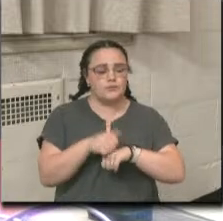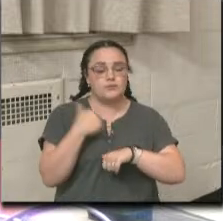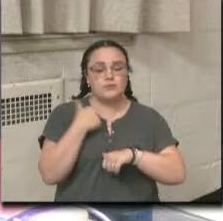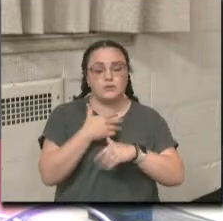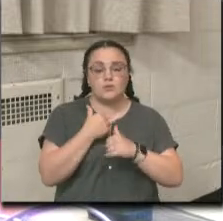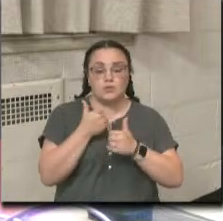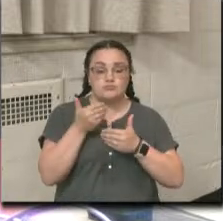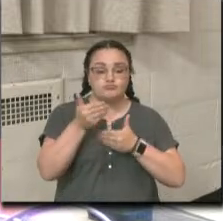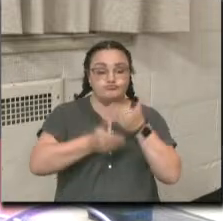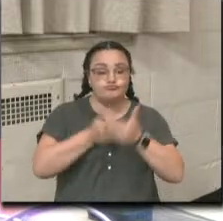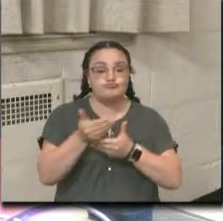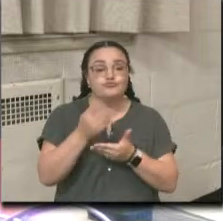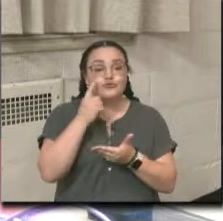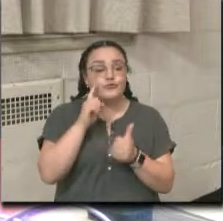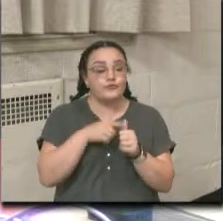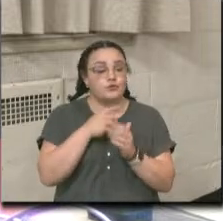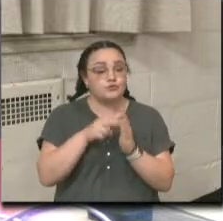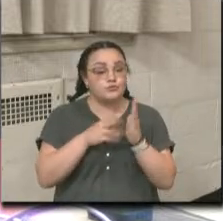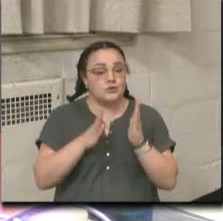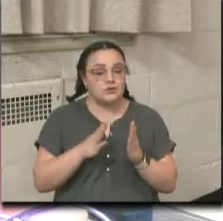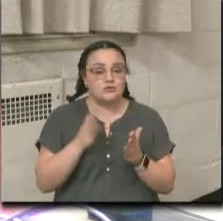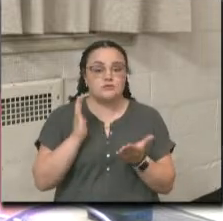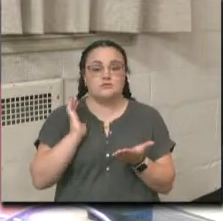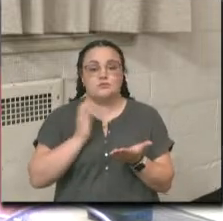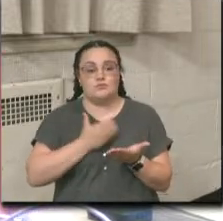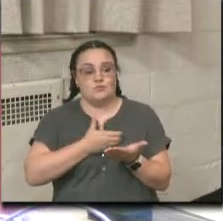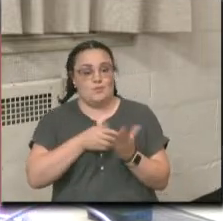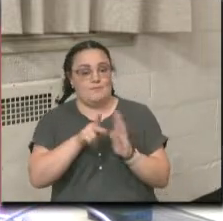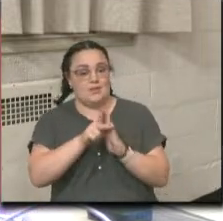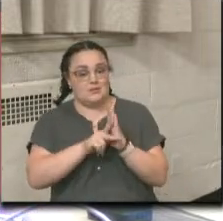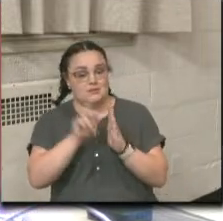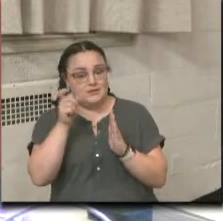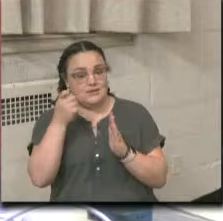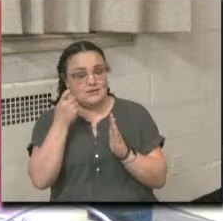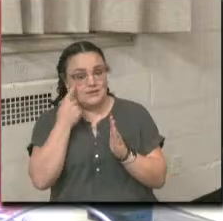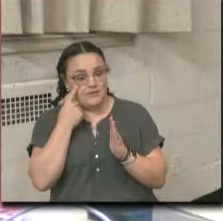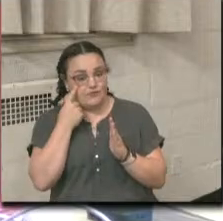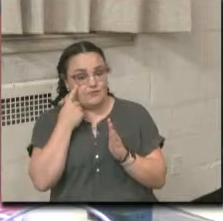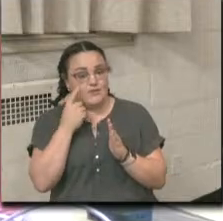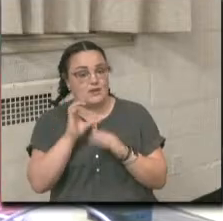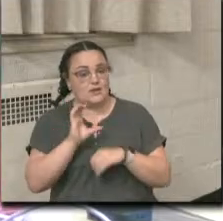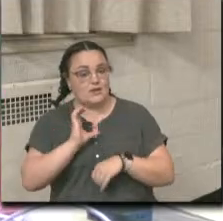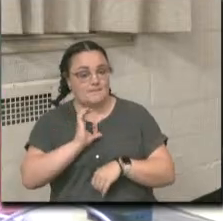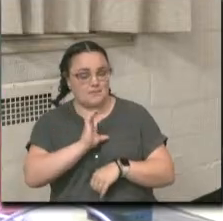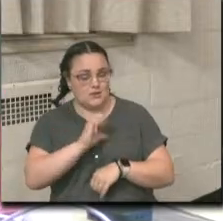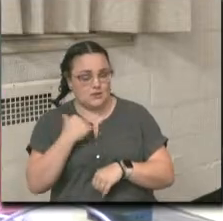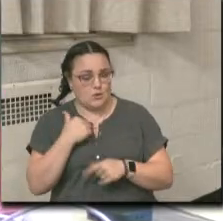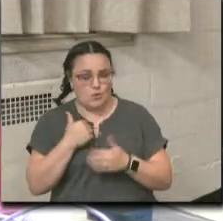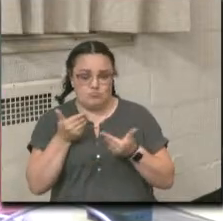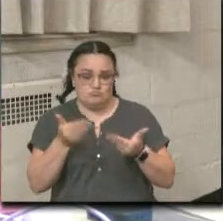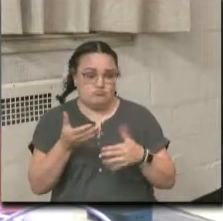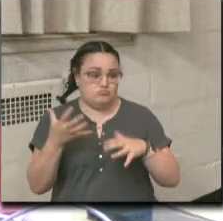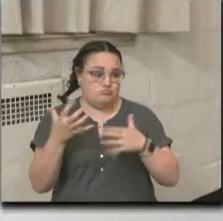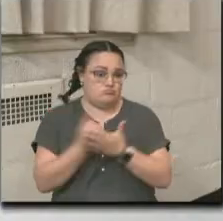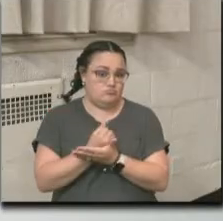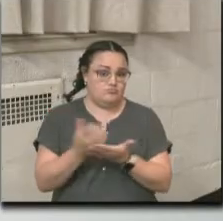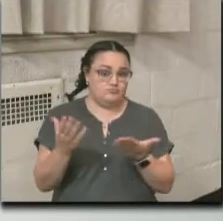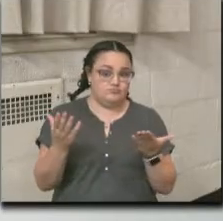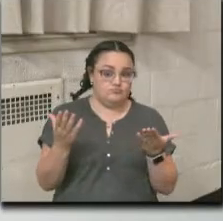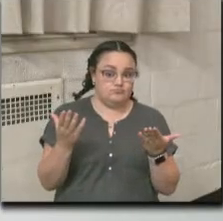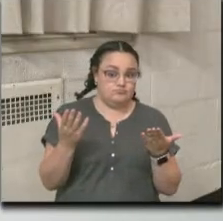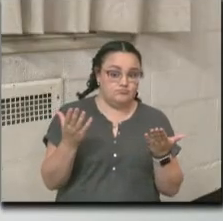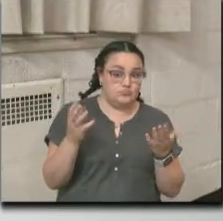and bylaws as first reader. On behalf of the Policy and Governance Committee, I move that the policies be approved as first reader. The motion is